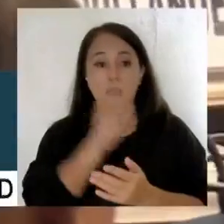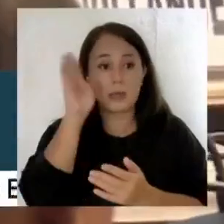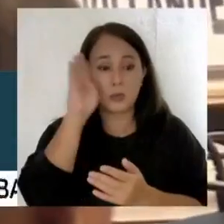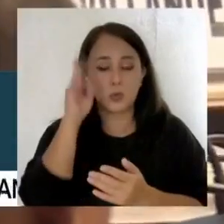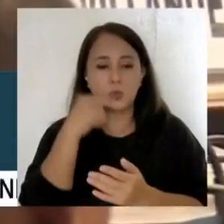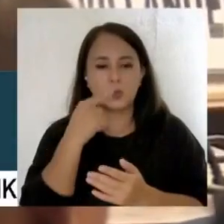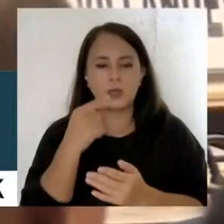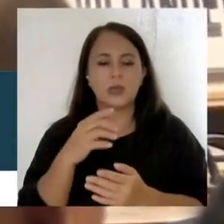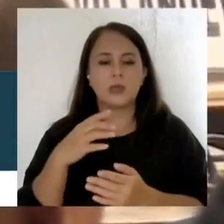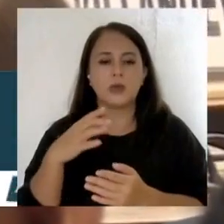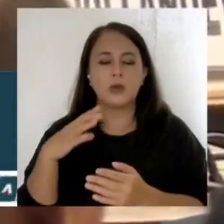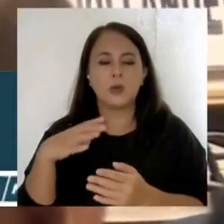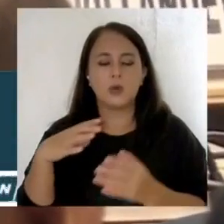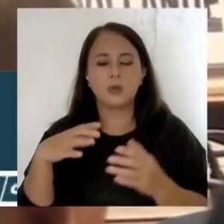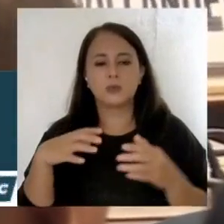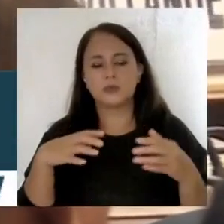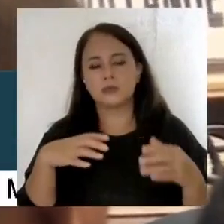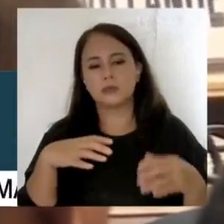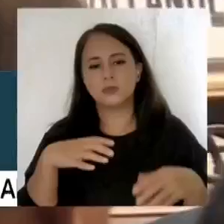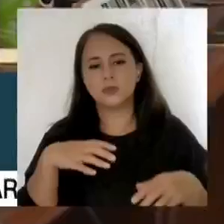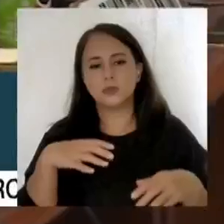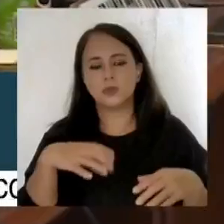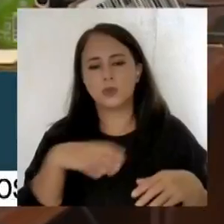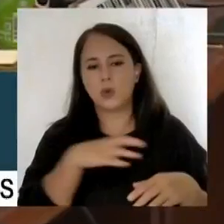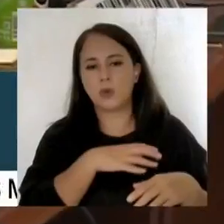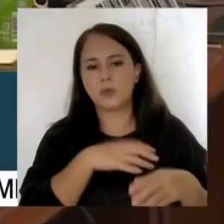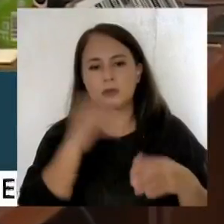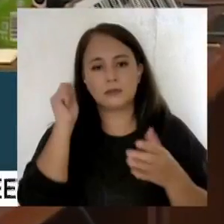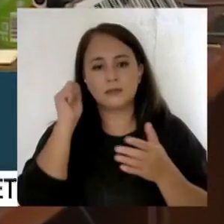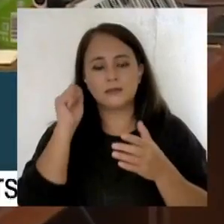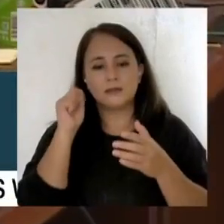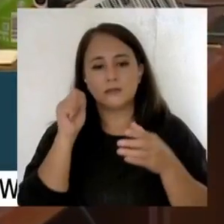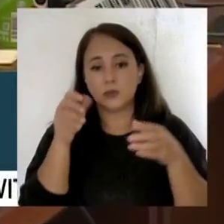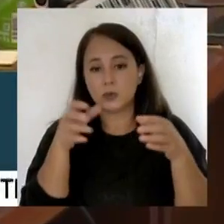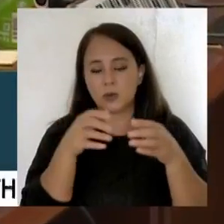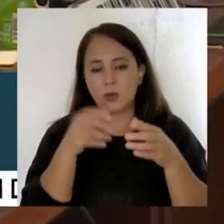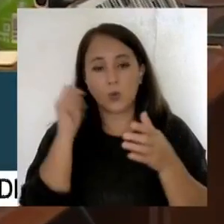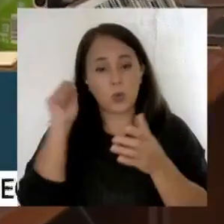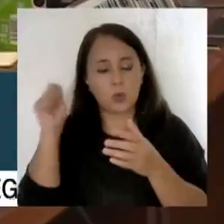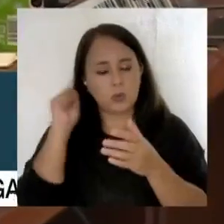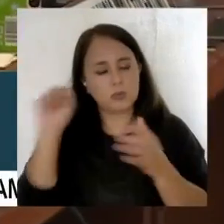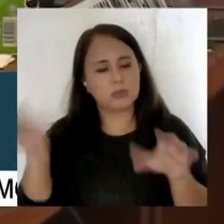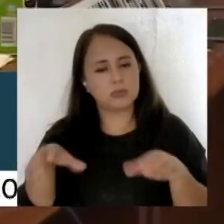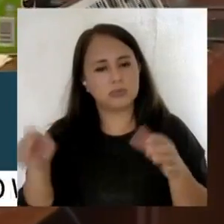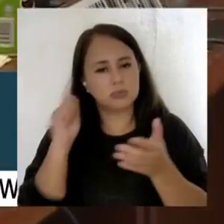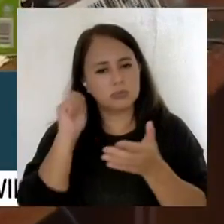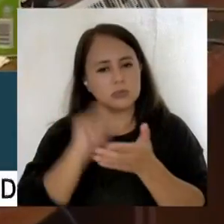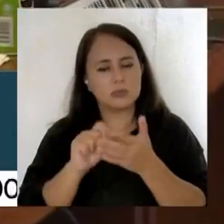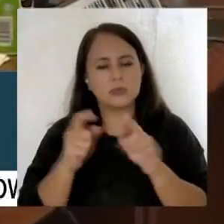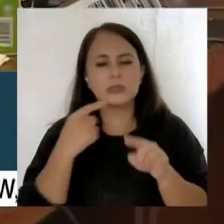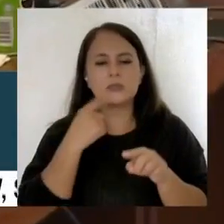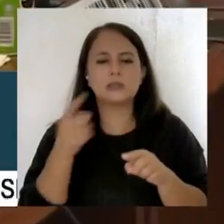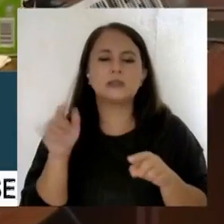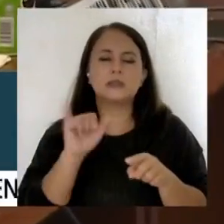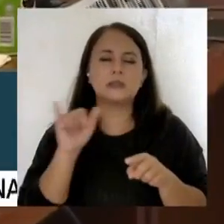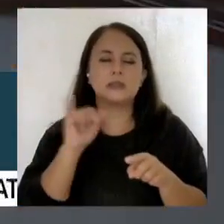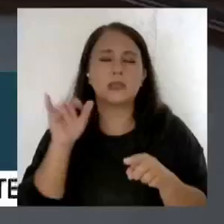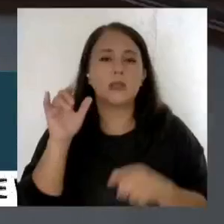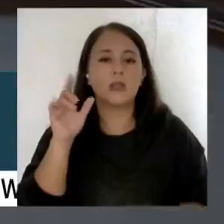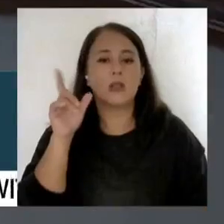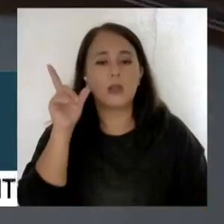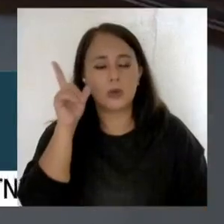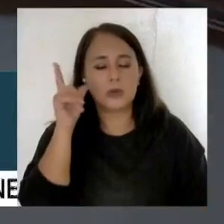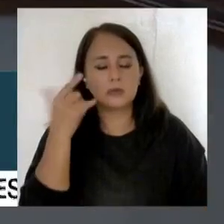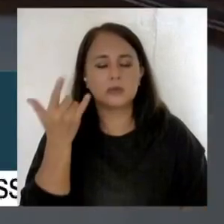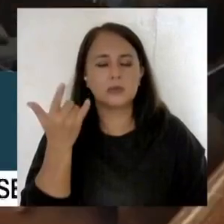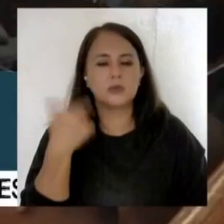Comsec Lawrence, I was told that I should expect a call from them anytime soon. Mm. All right, we're going to have to